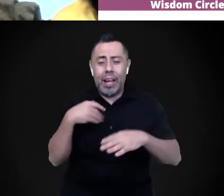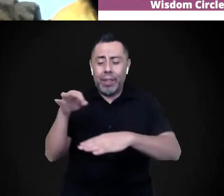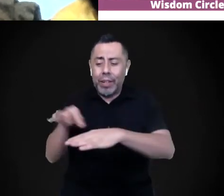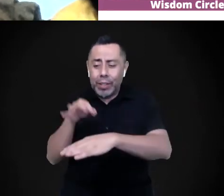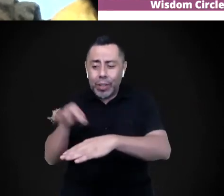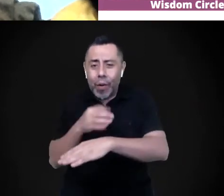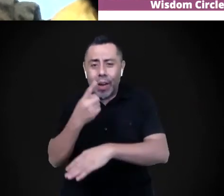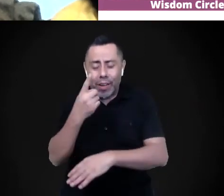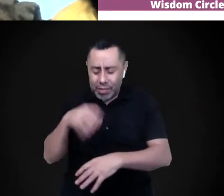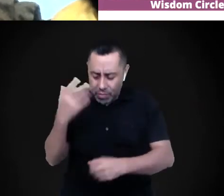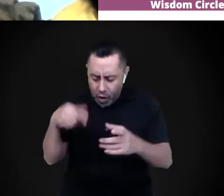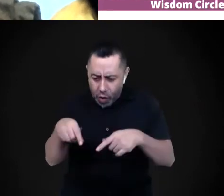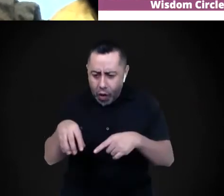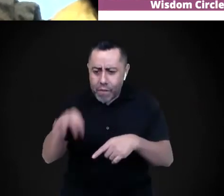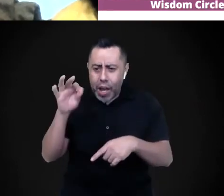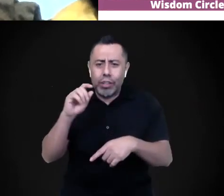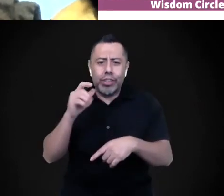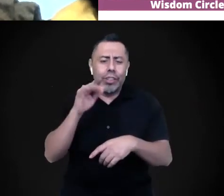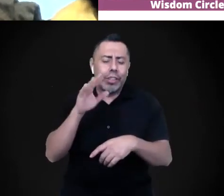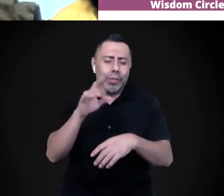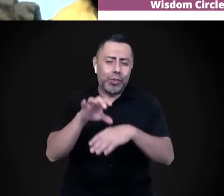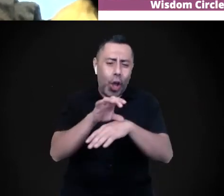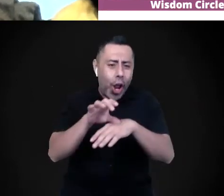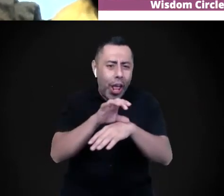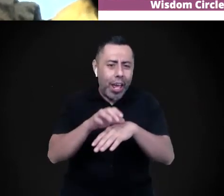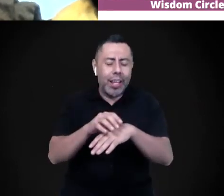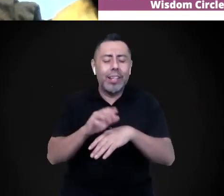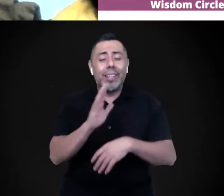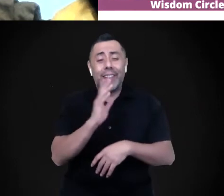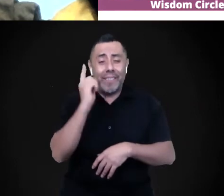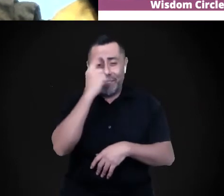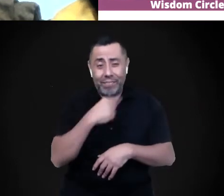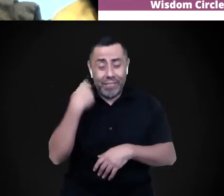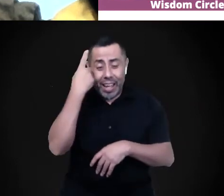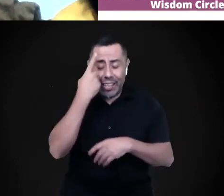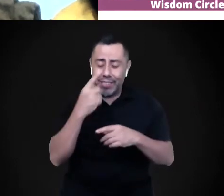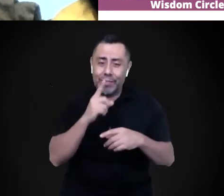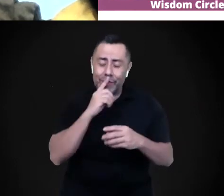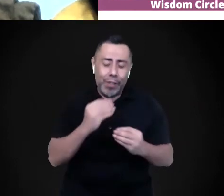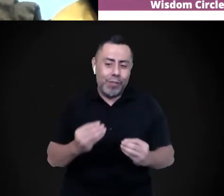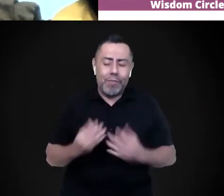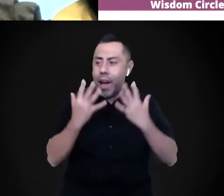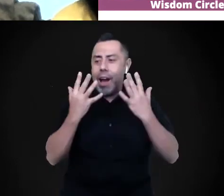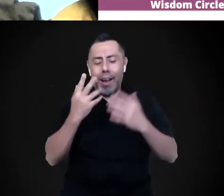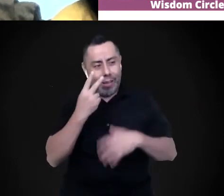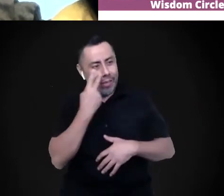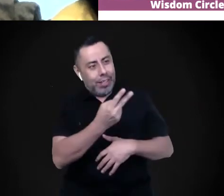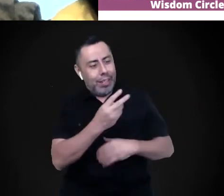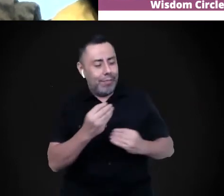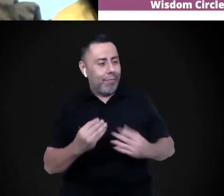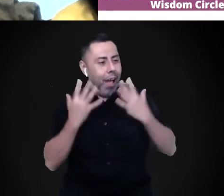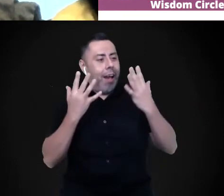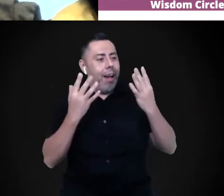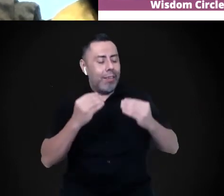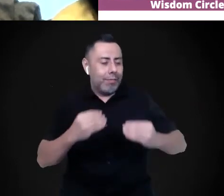You see that joy on their face. And so it really has been a blessing